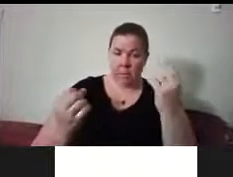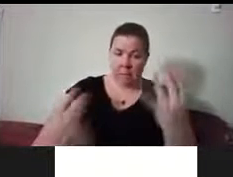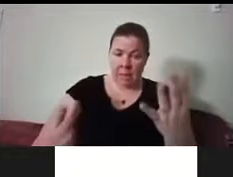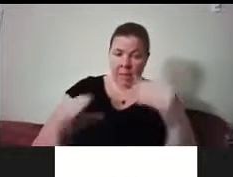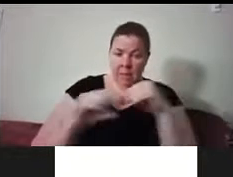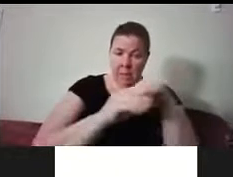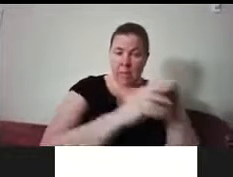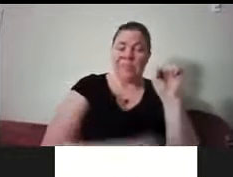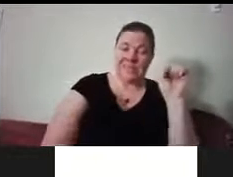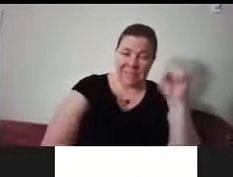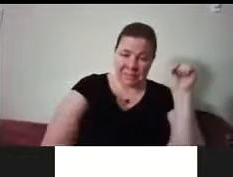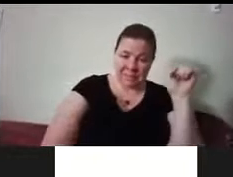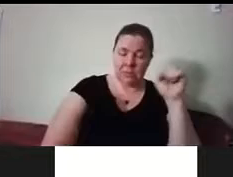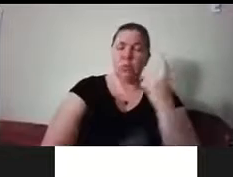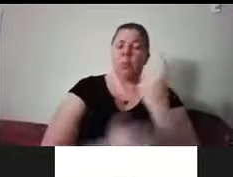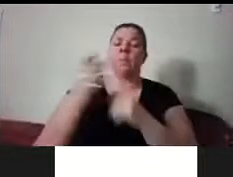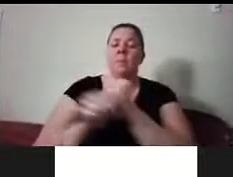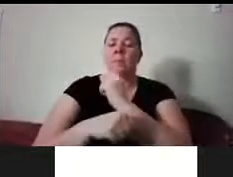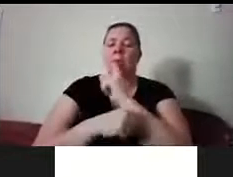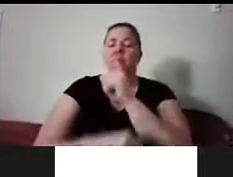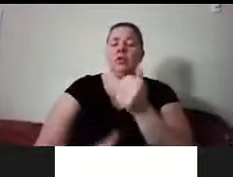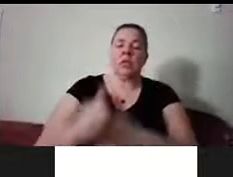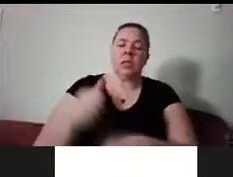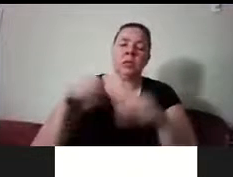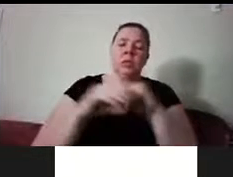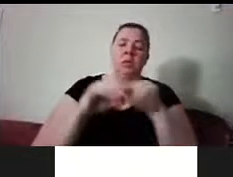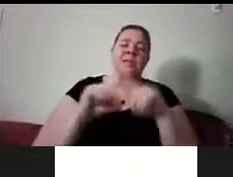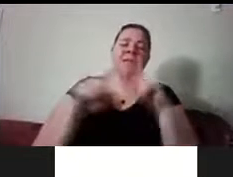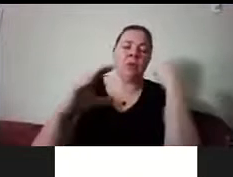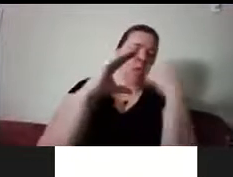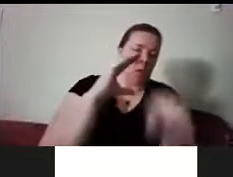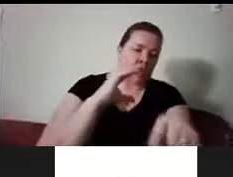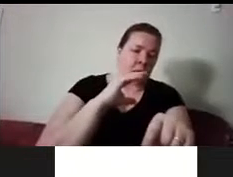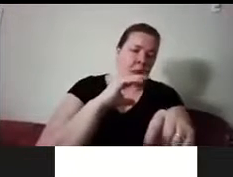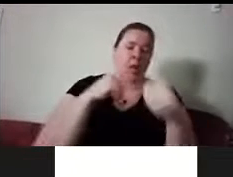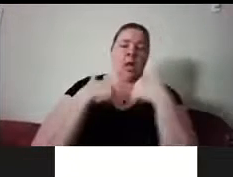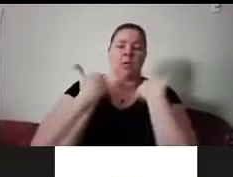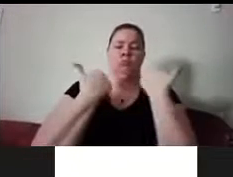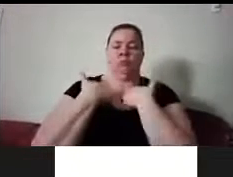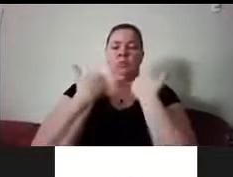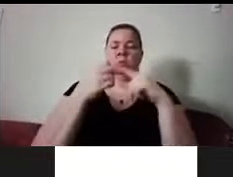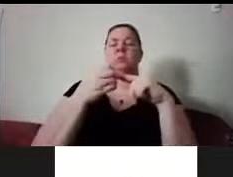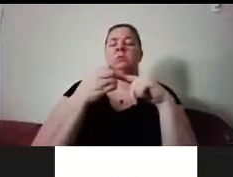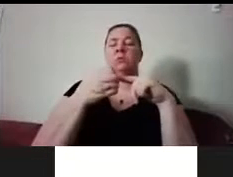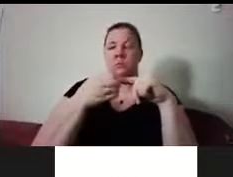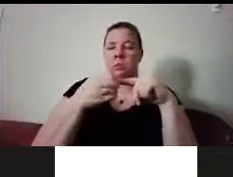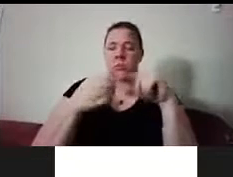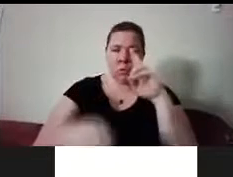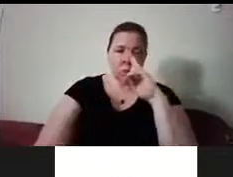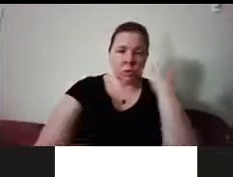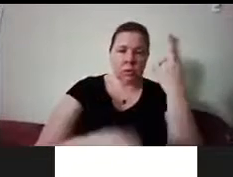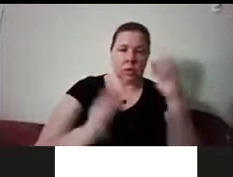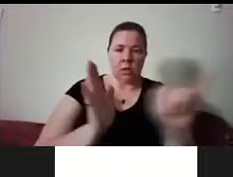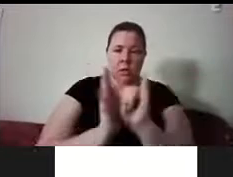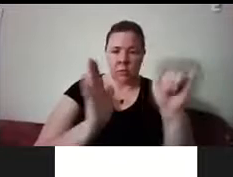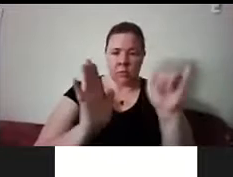The only thing you need to do, make sure each account has a different email address, because the email address is a unique identifier,